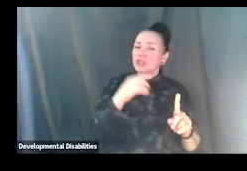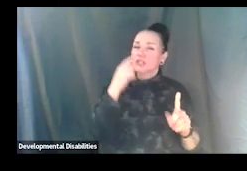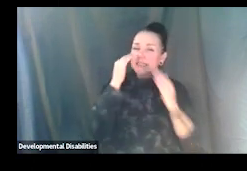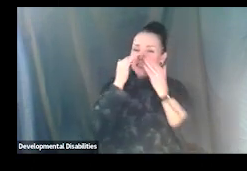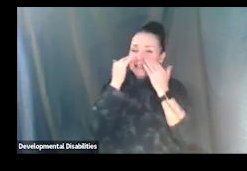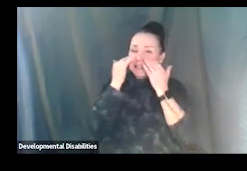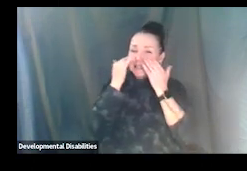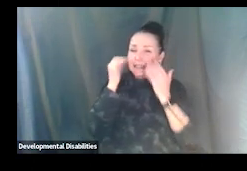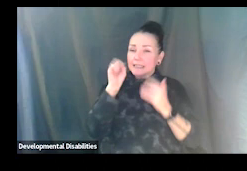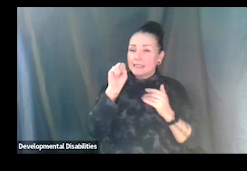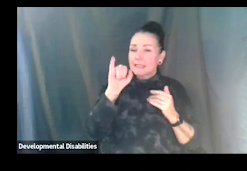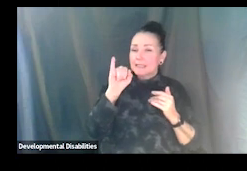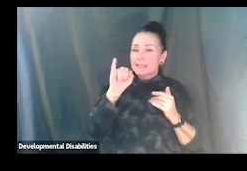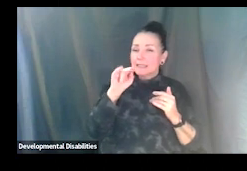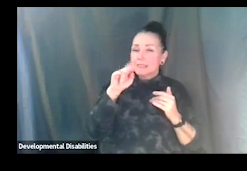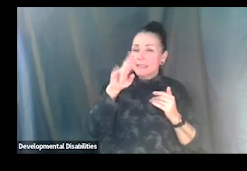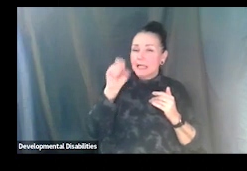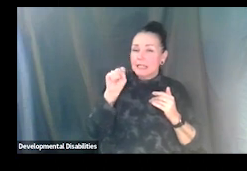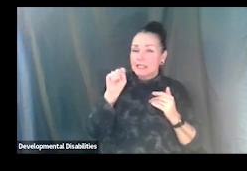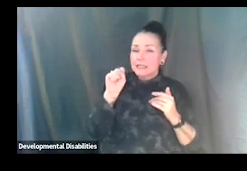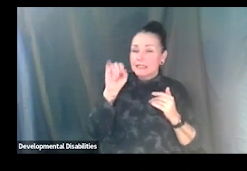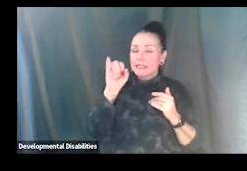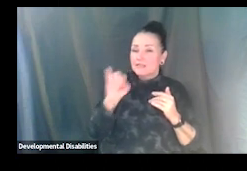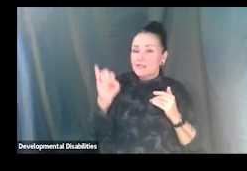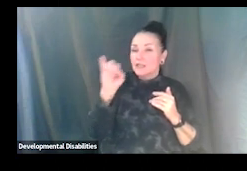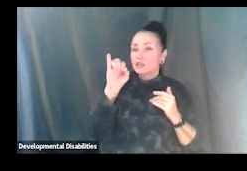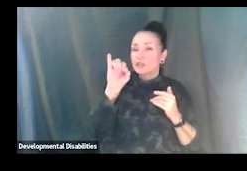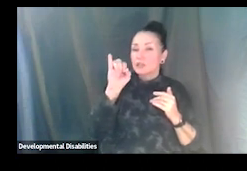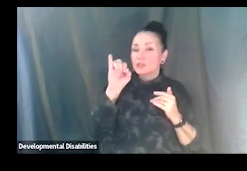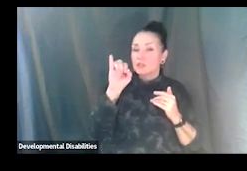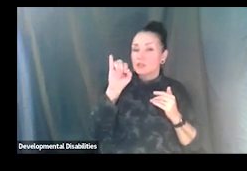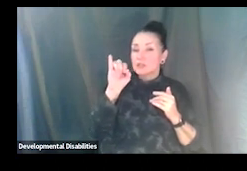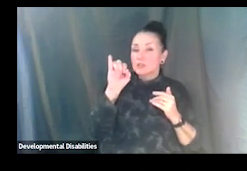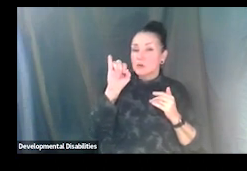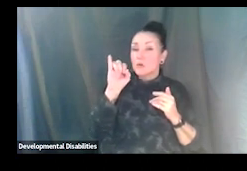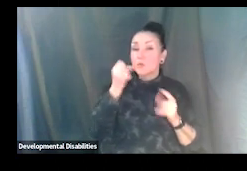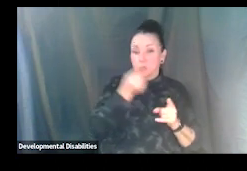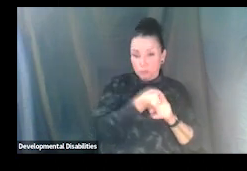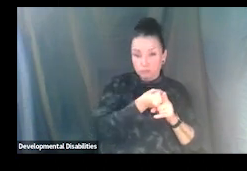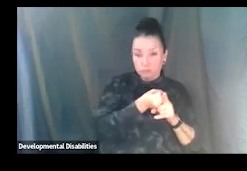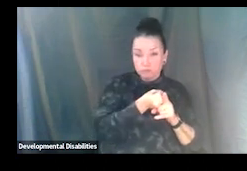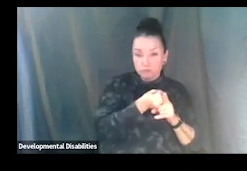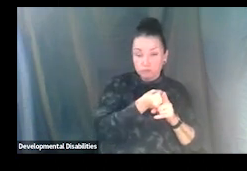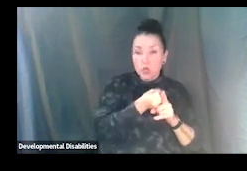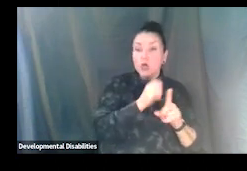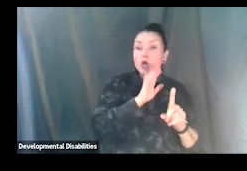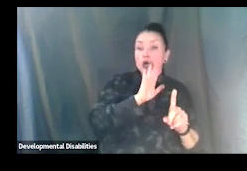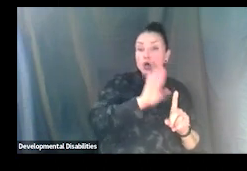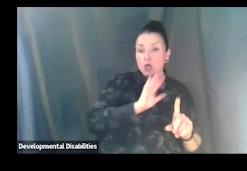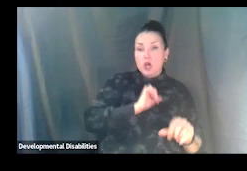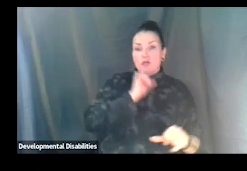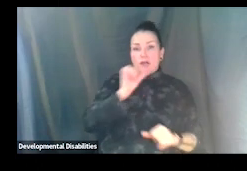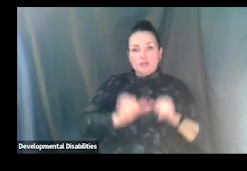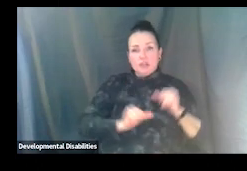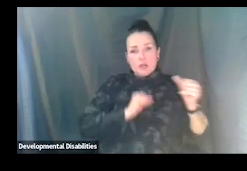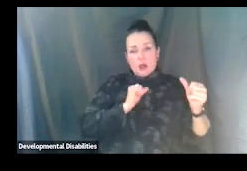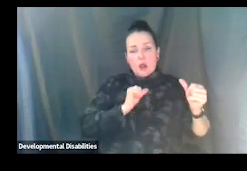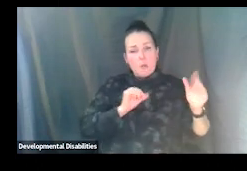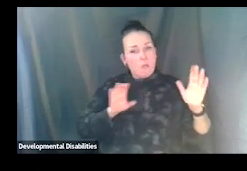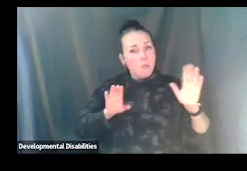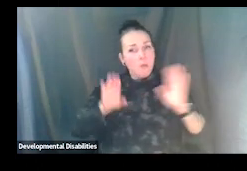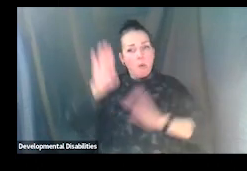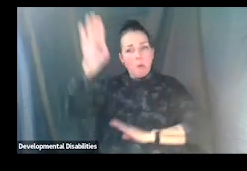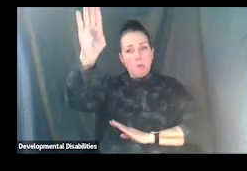used to see a long time ago similarly. And so I think what I say to parents and residents is, if there's an acute worsening and really